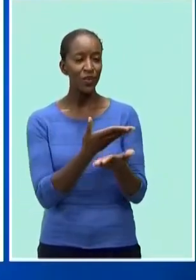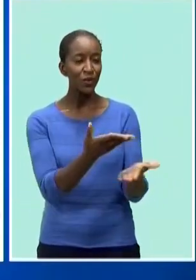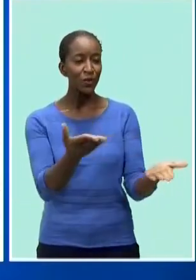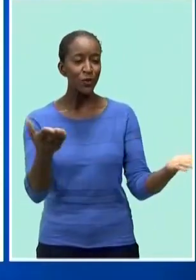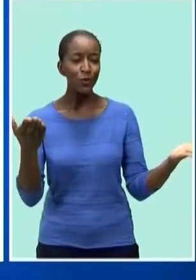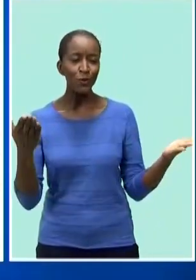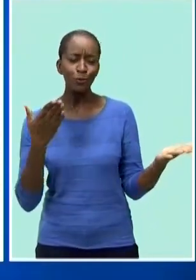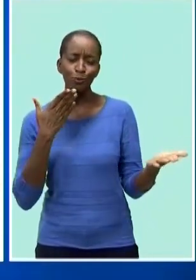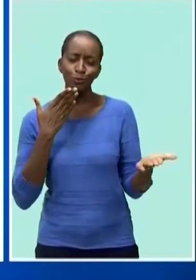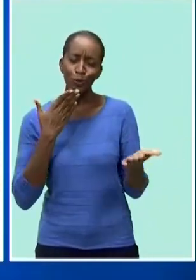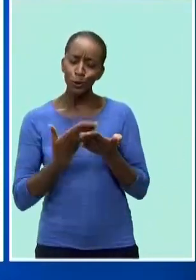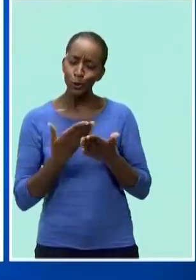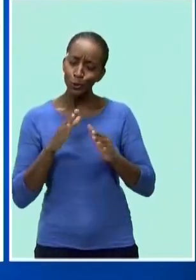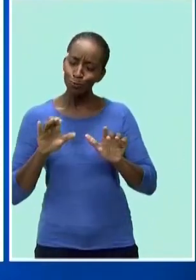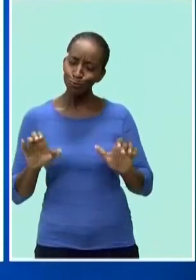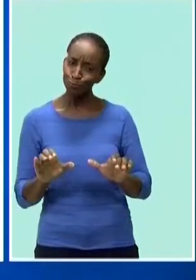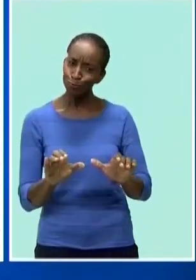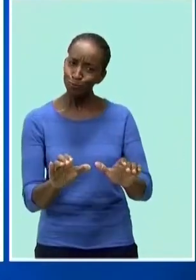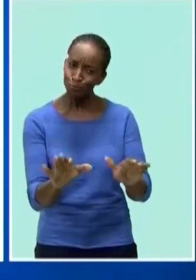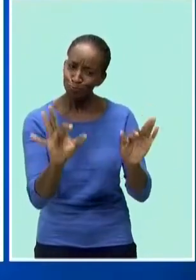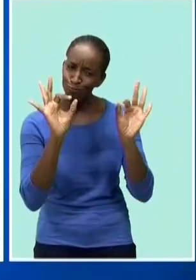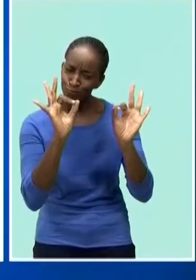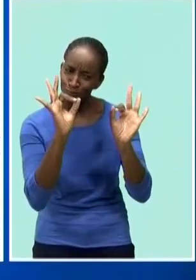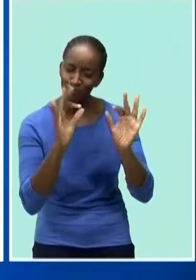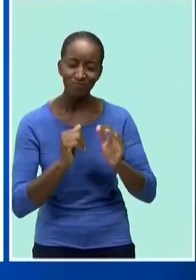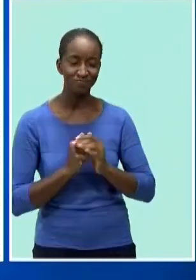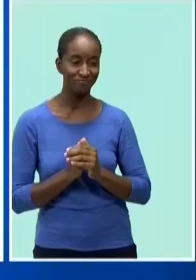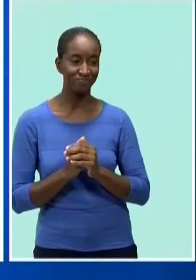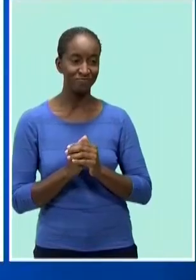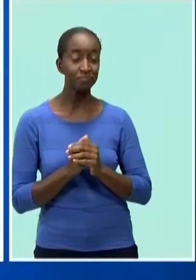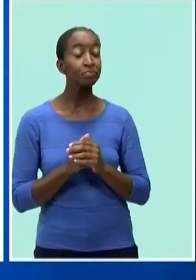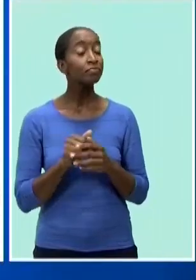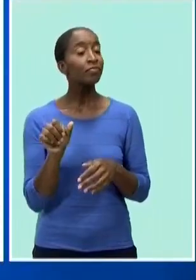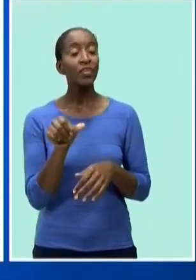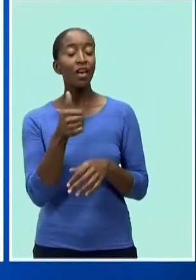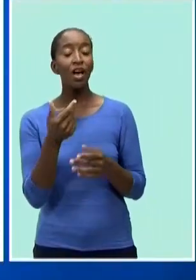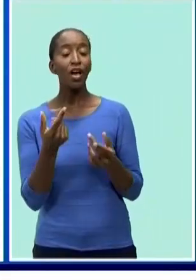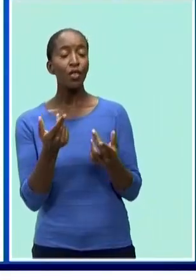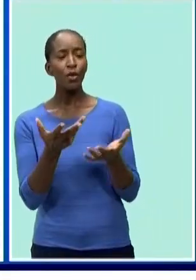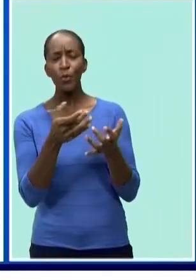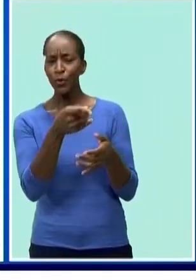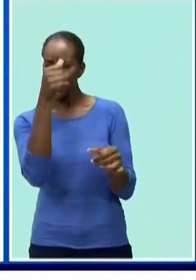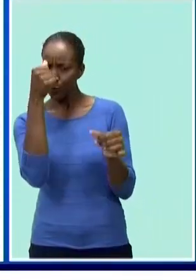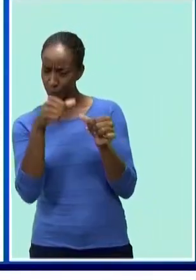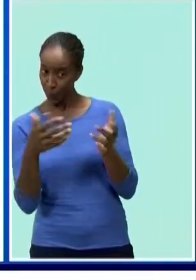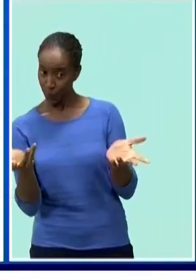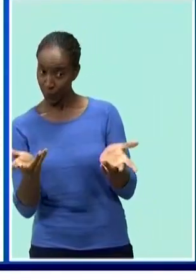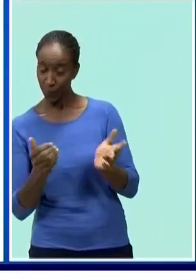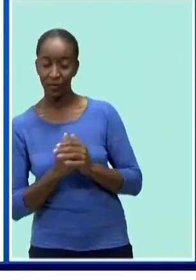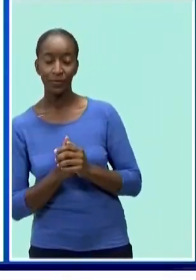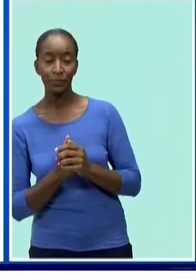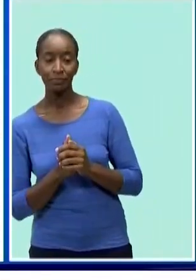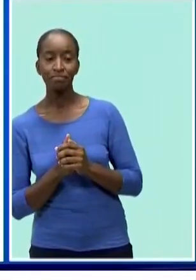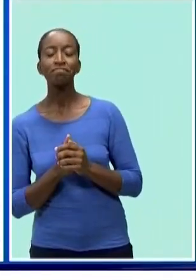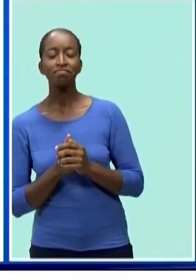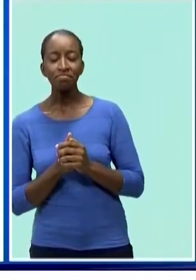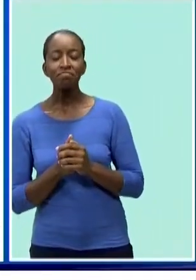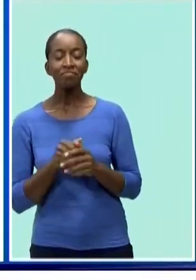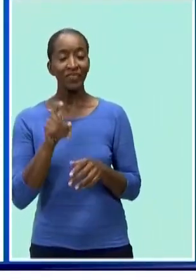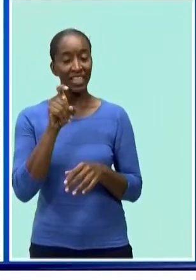Barbadian citizens. That's one of the things. The next thing I want you to remember is how to work with each